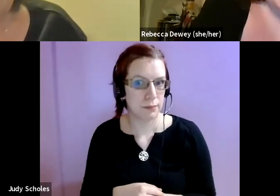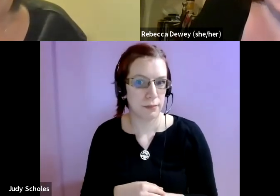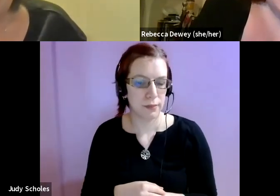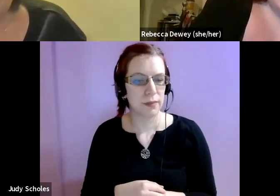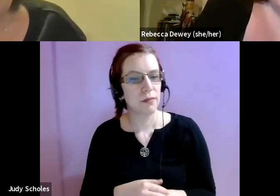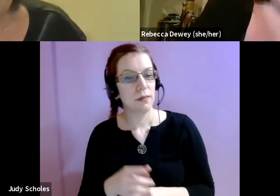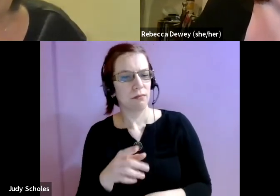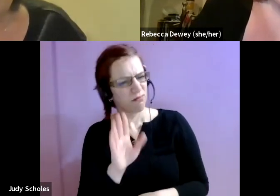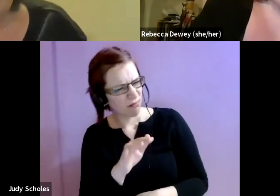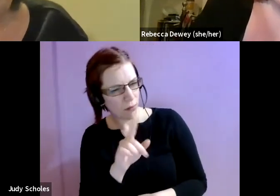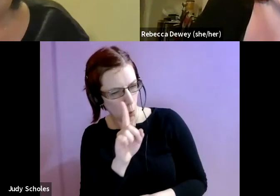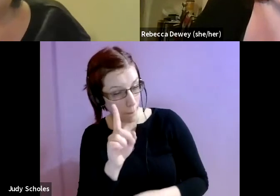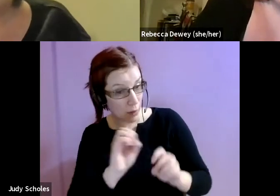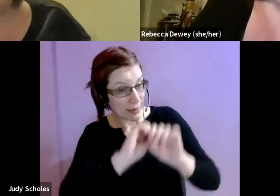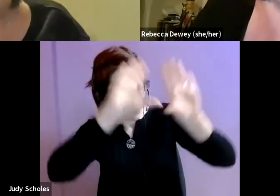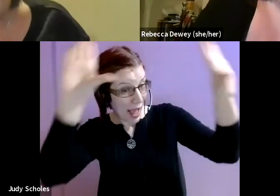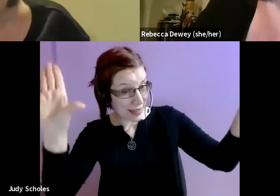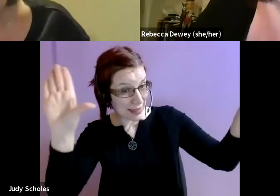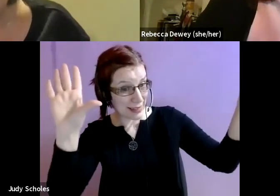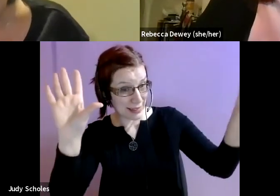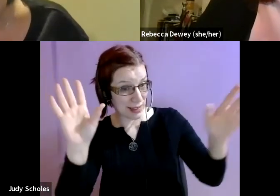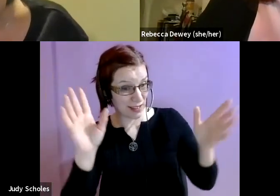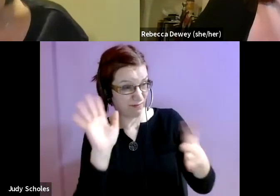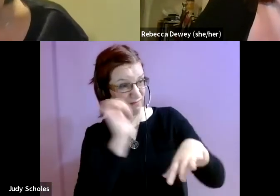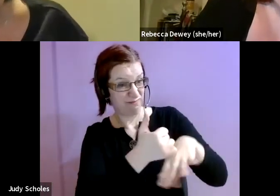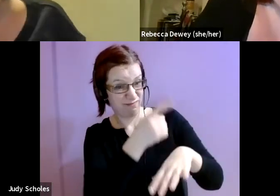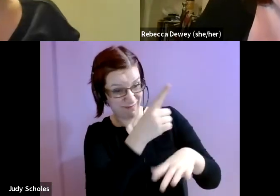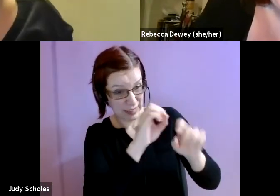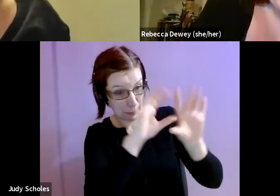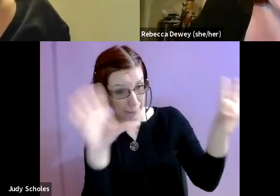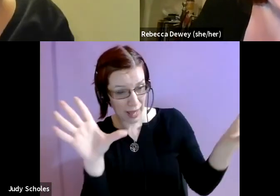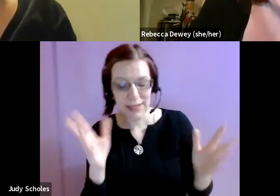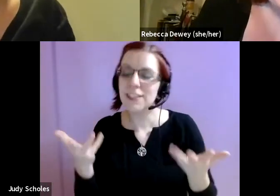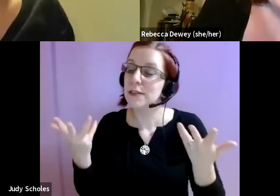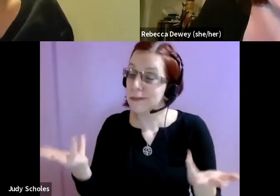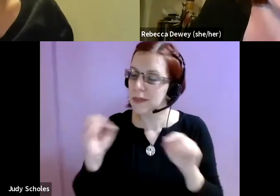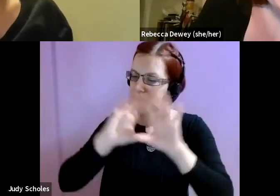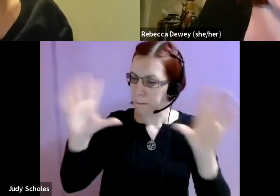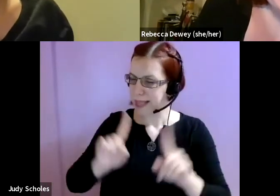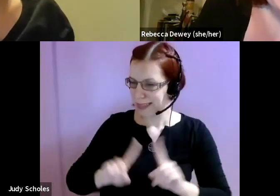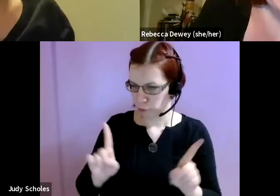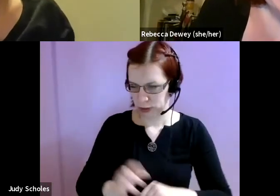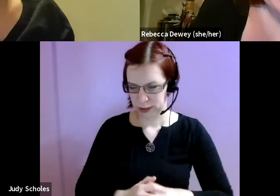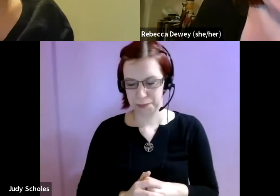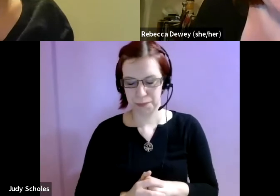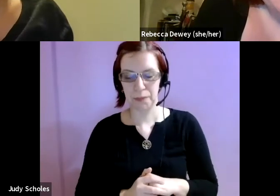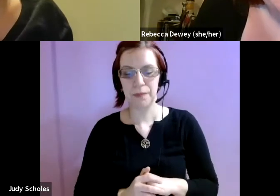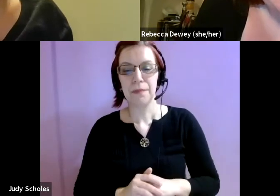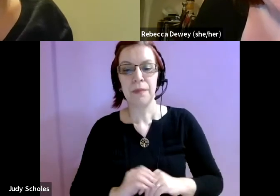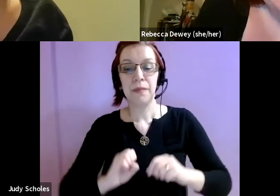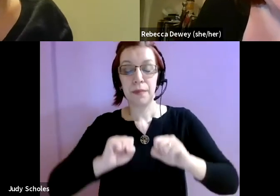in space? So in space, so it's a little bit different. So there we are